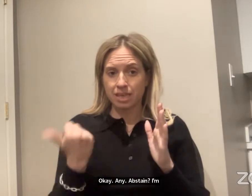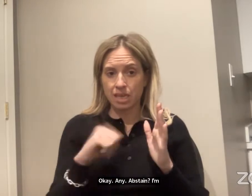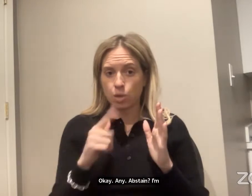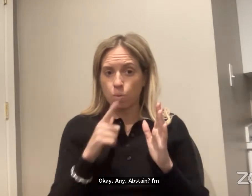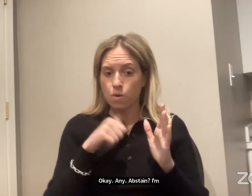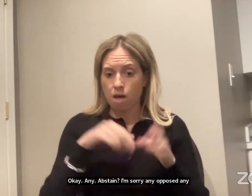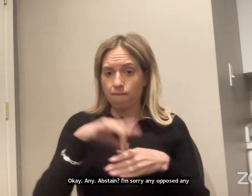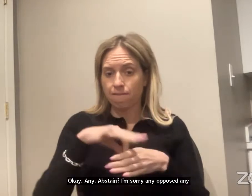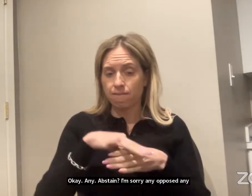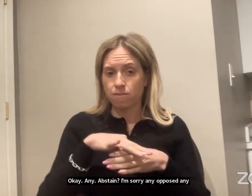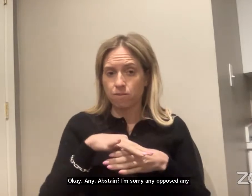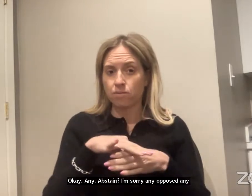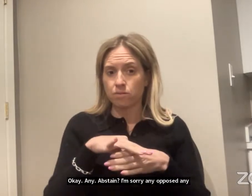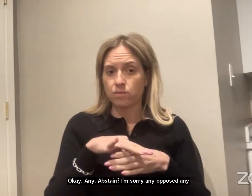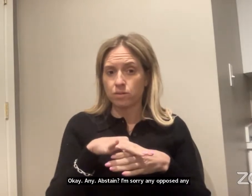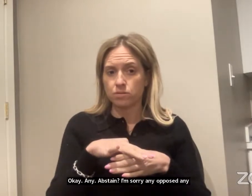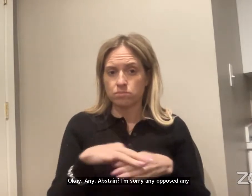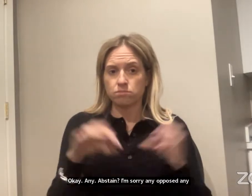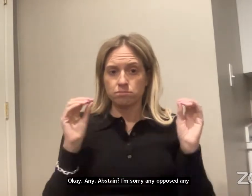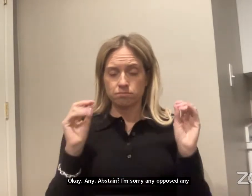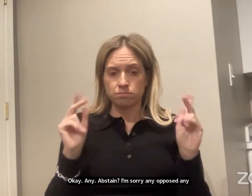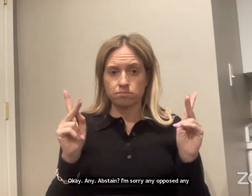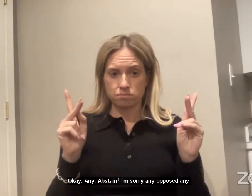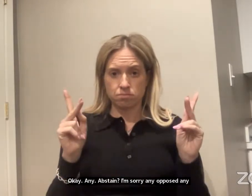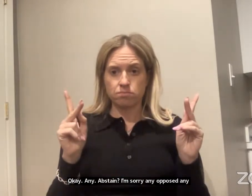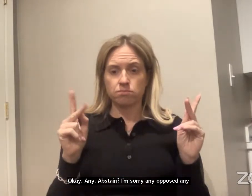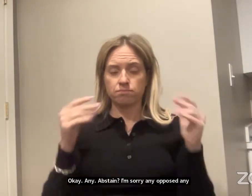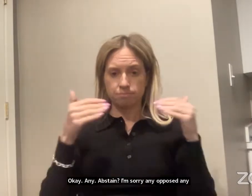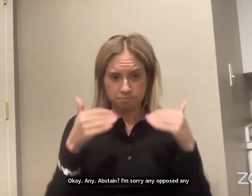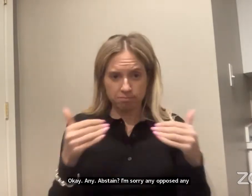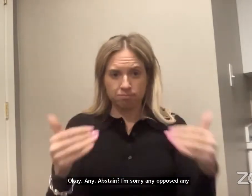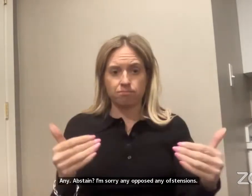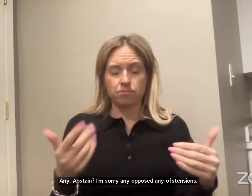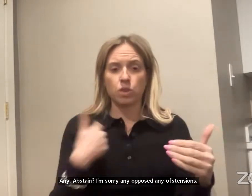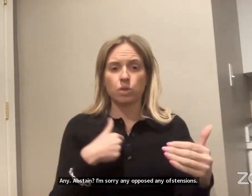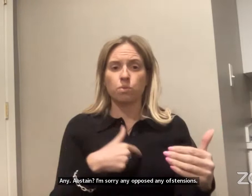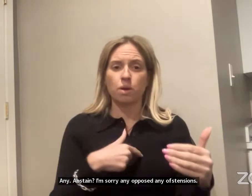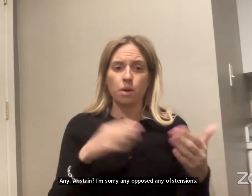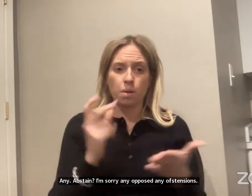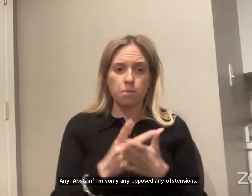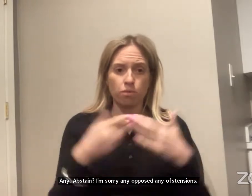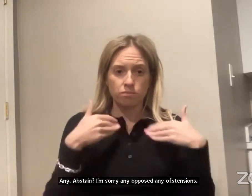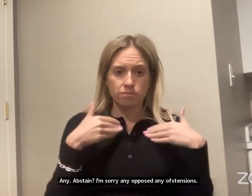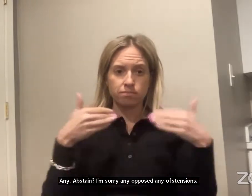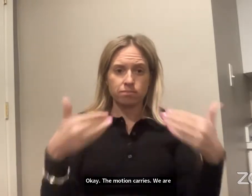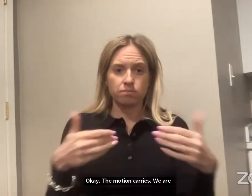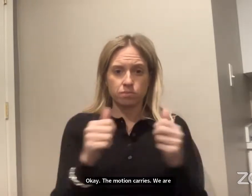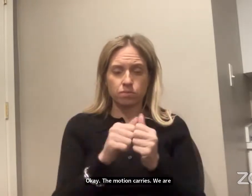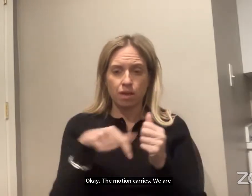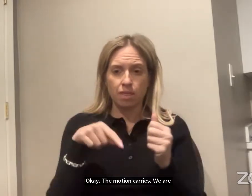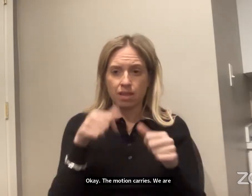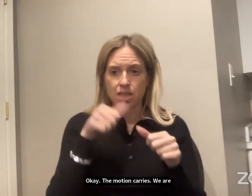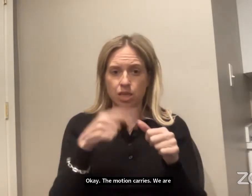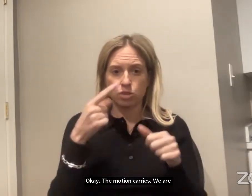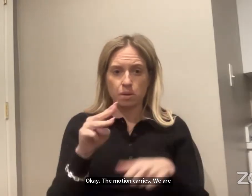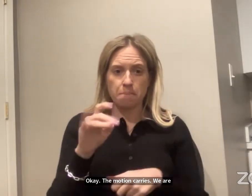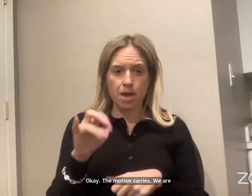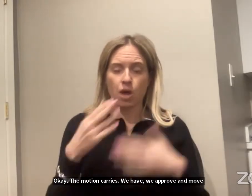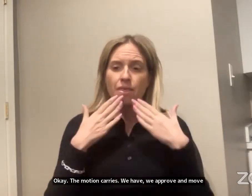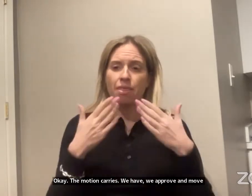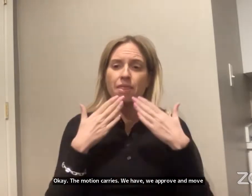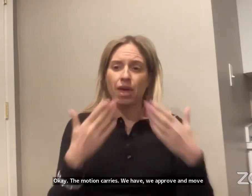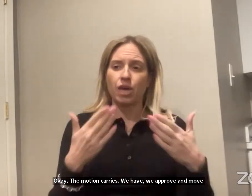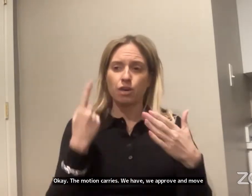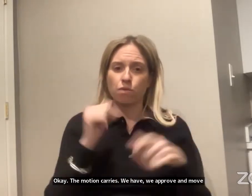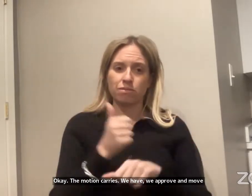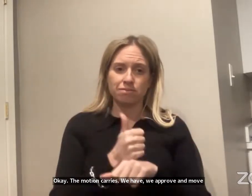abstentions? Okay, the motion carries. We approve and move forward with this letter to the mayor. Thank you, Commissioner May, for putting this